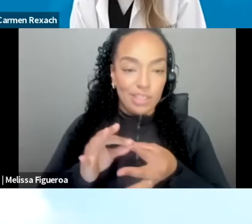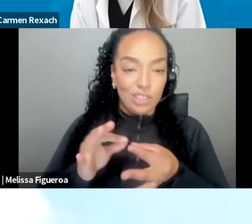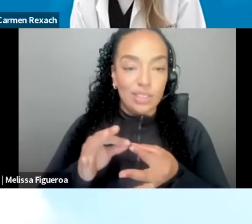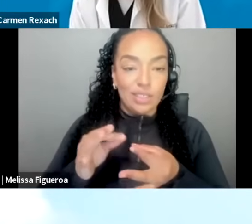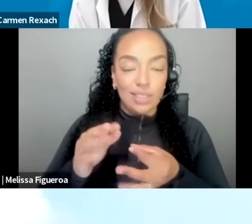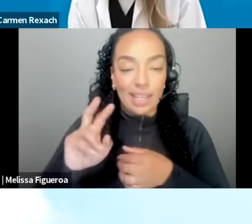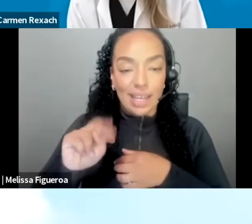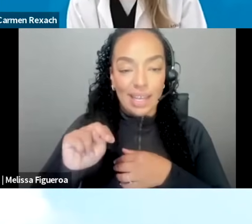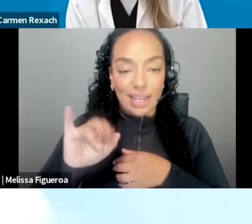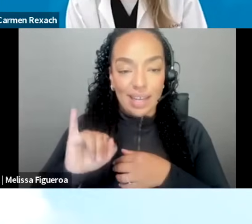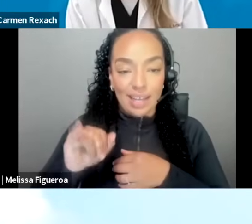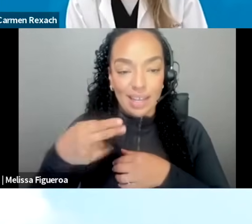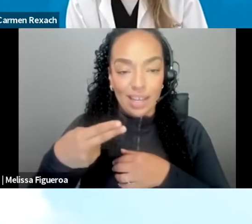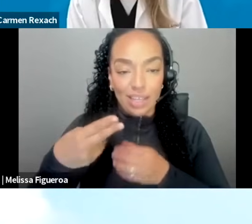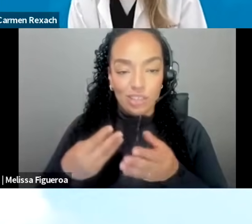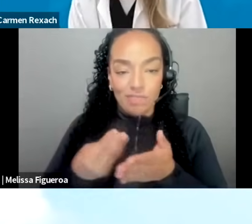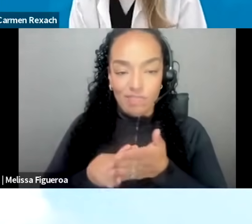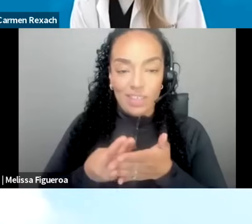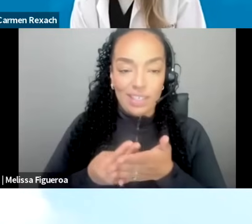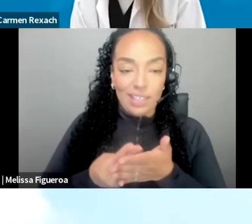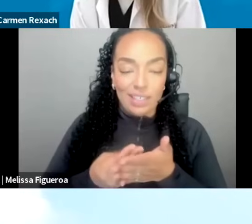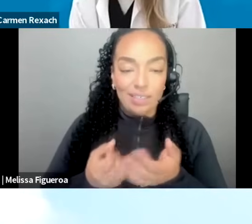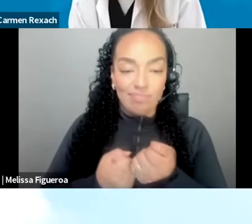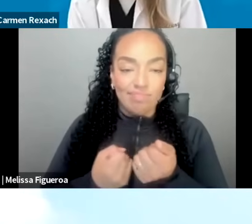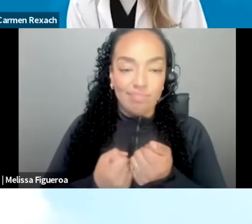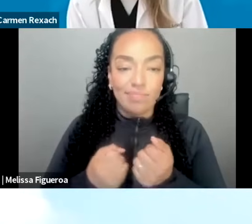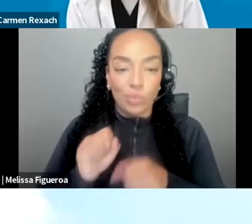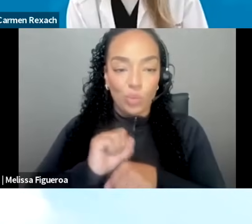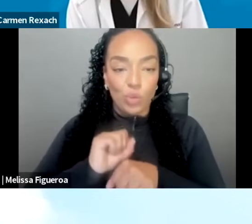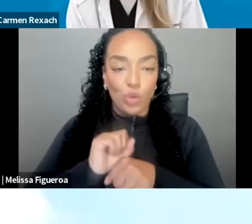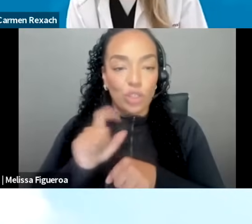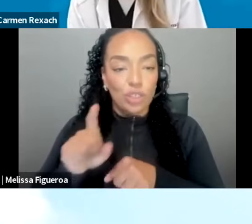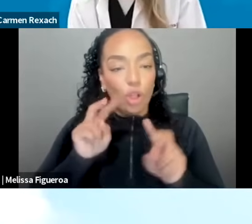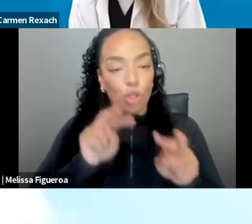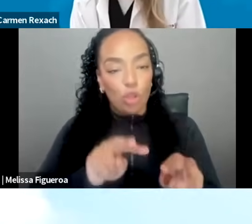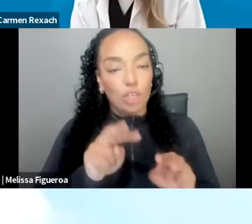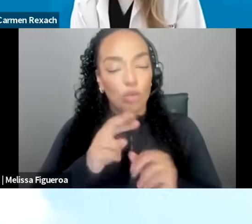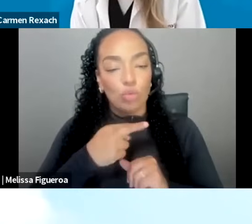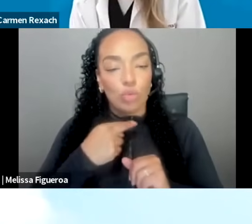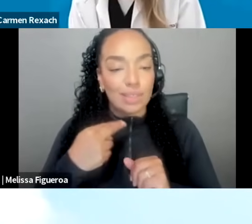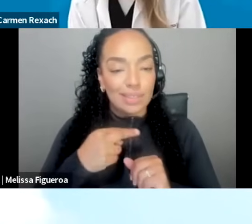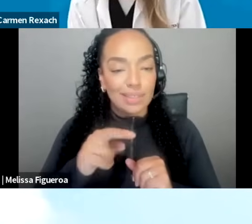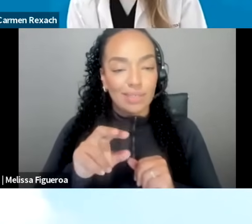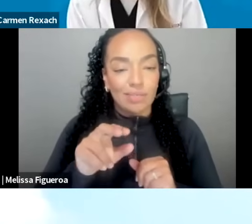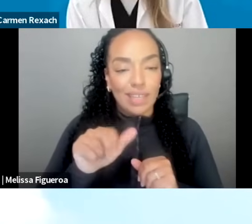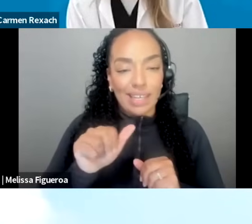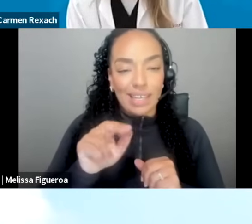work looking at the risk of in rodents. I think you said,